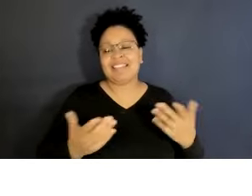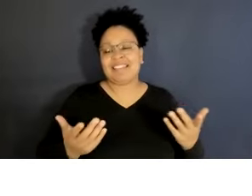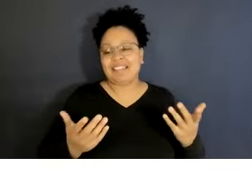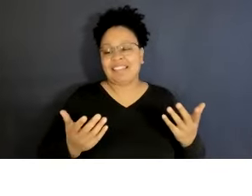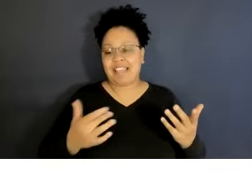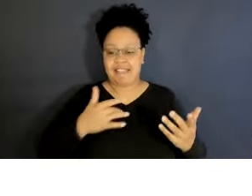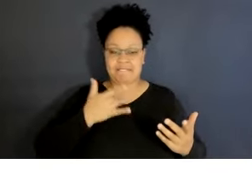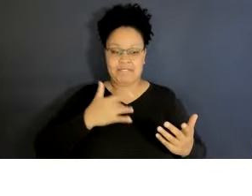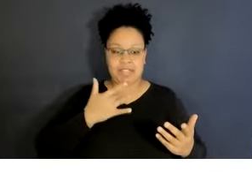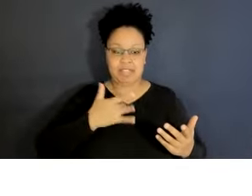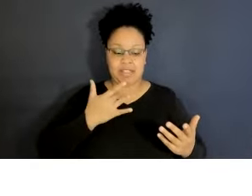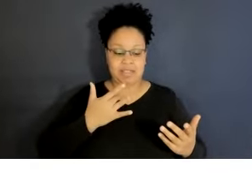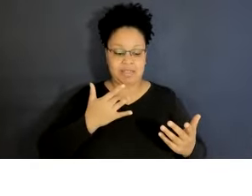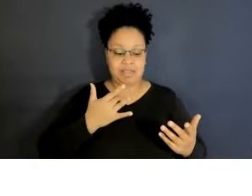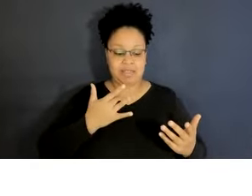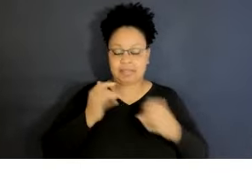I feel like when my